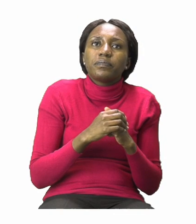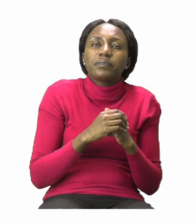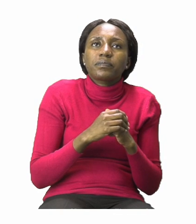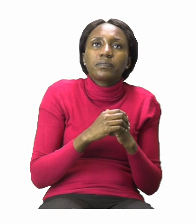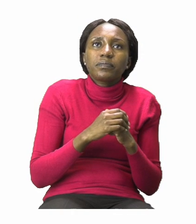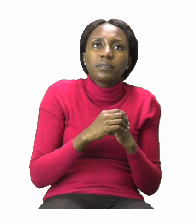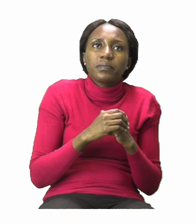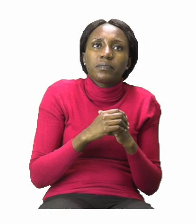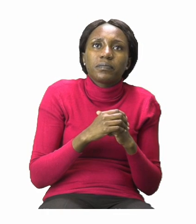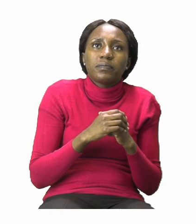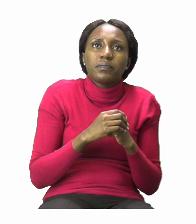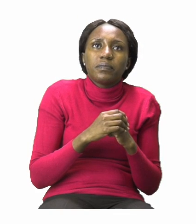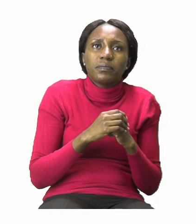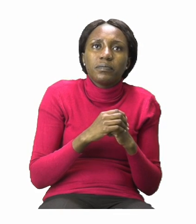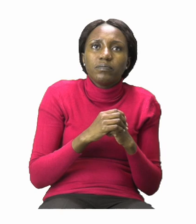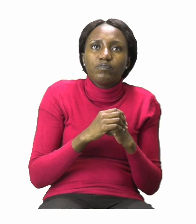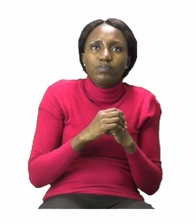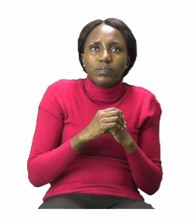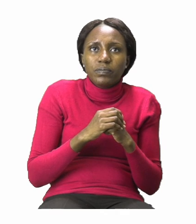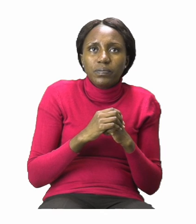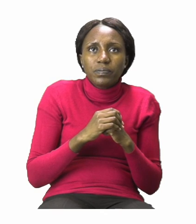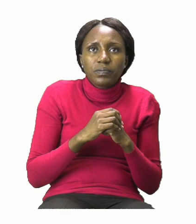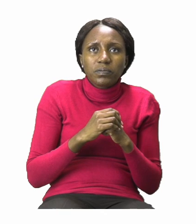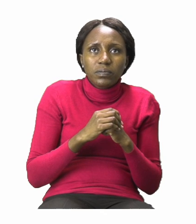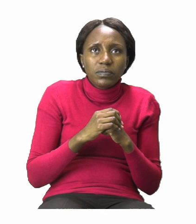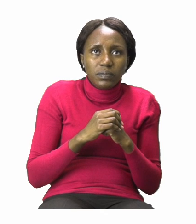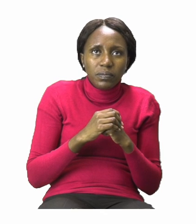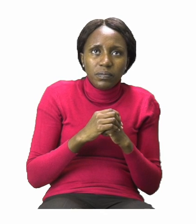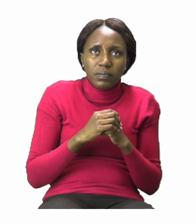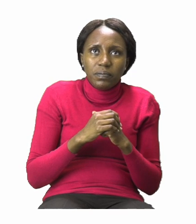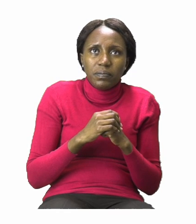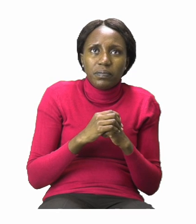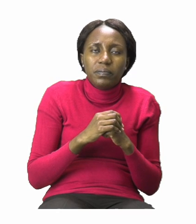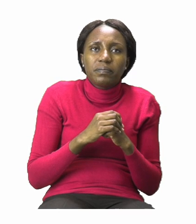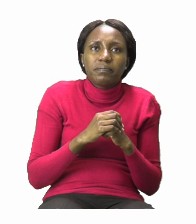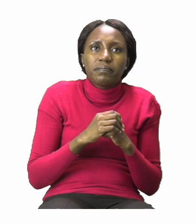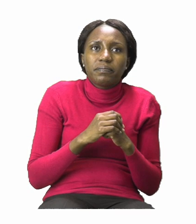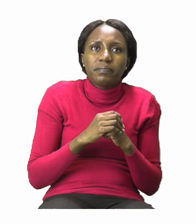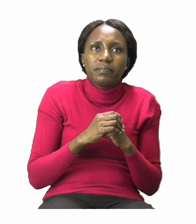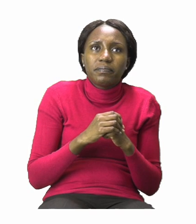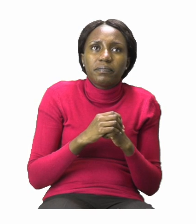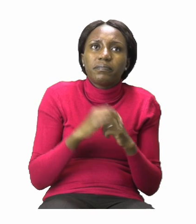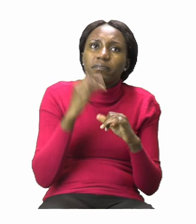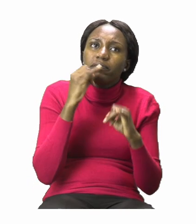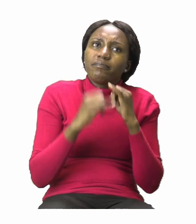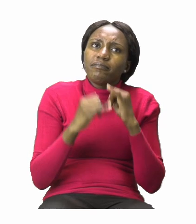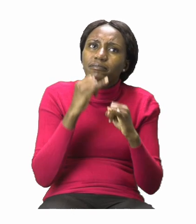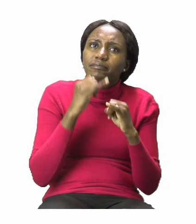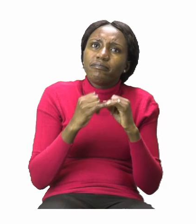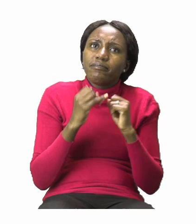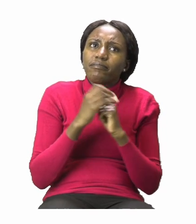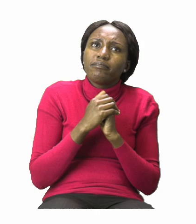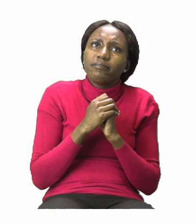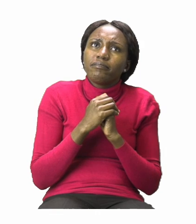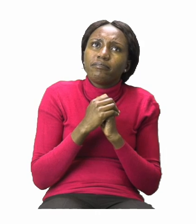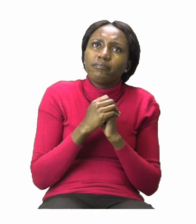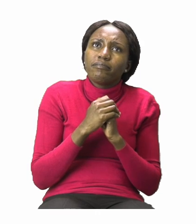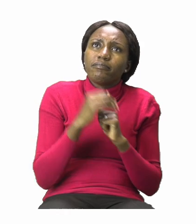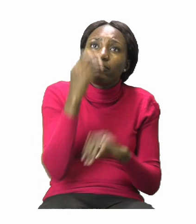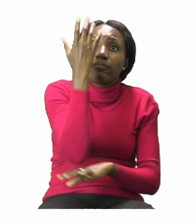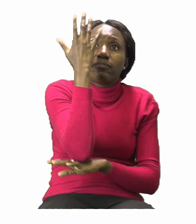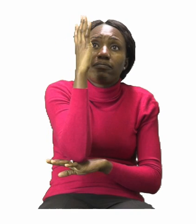street lamp to the third house. The last one is a